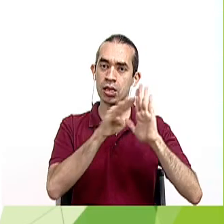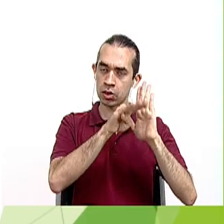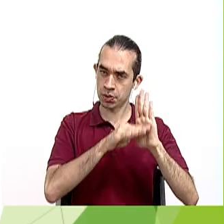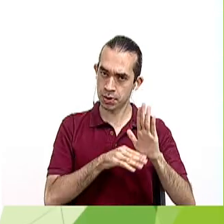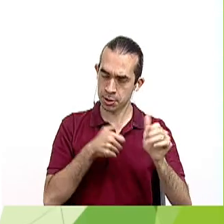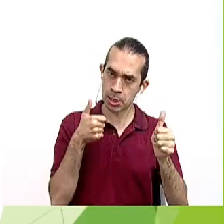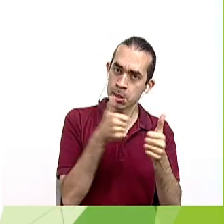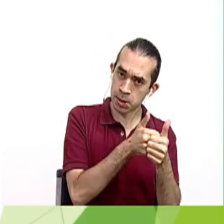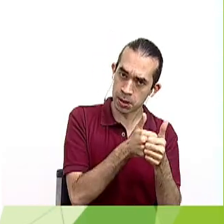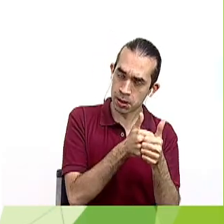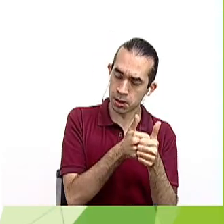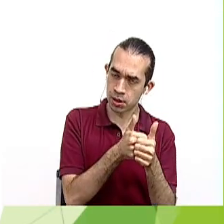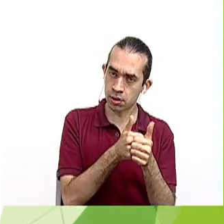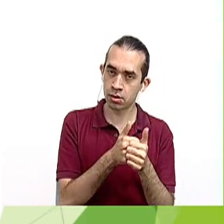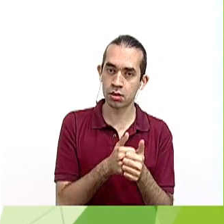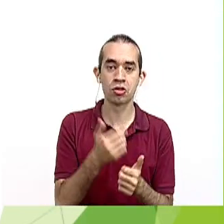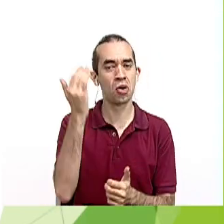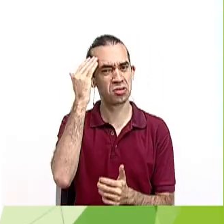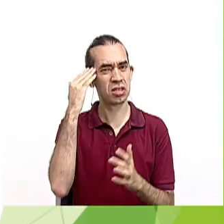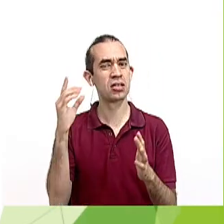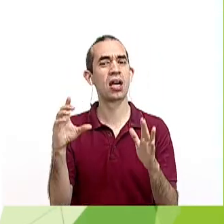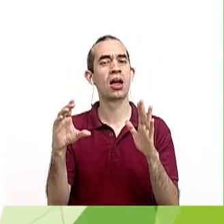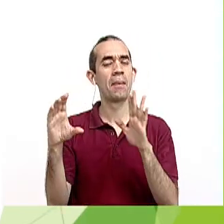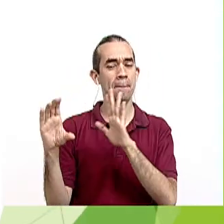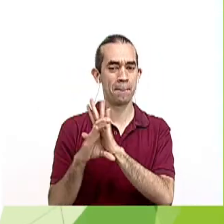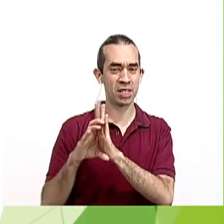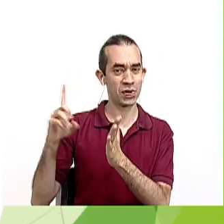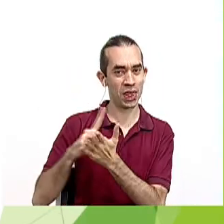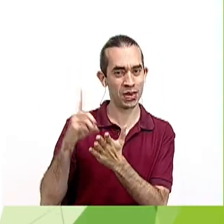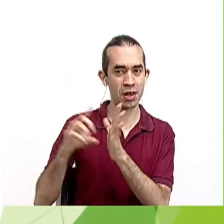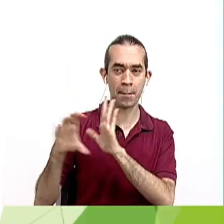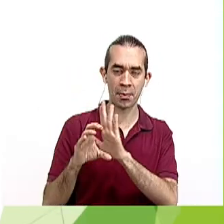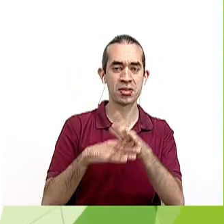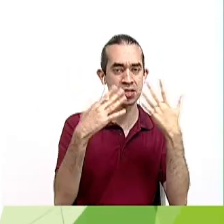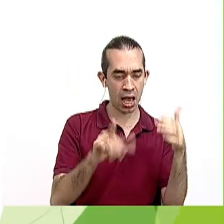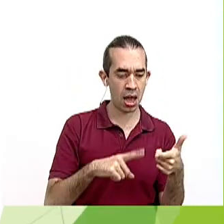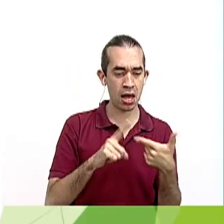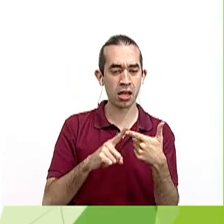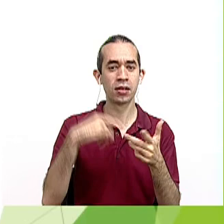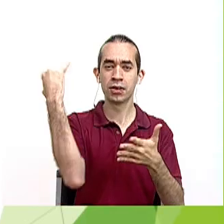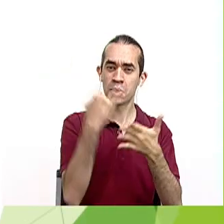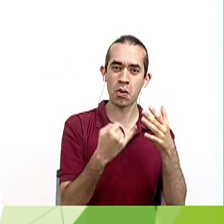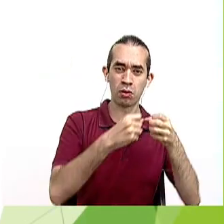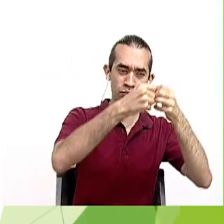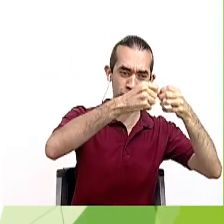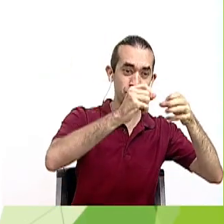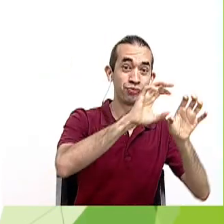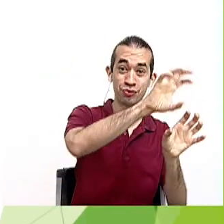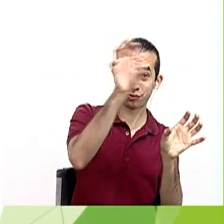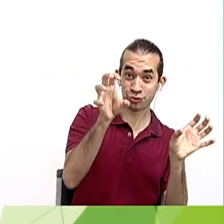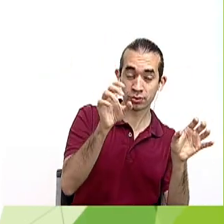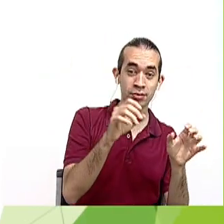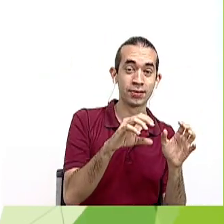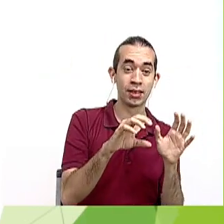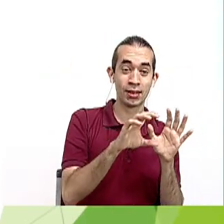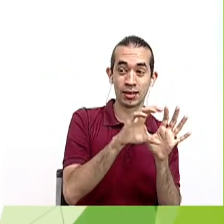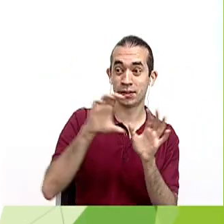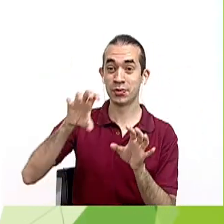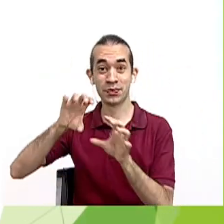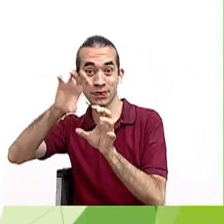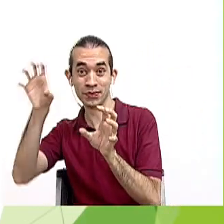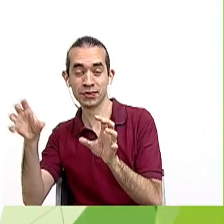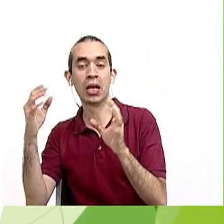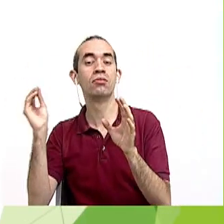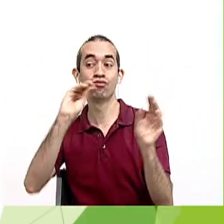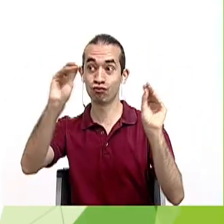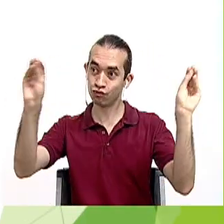know you did your picture dictionary, you completed the graphic organizers, and you also help your family write